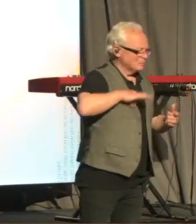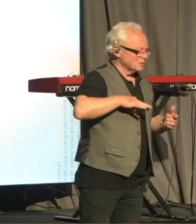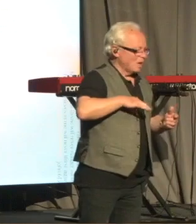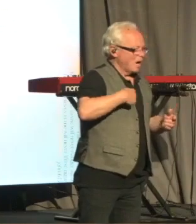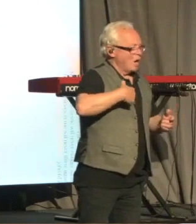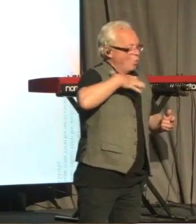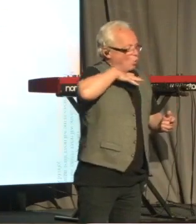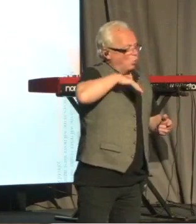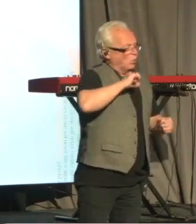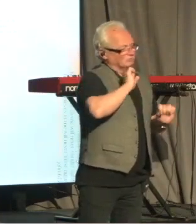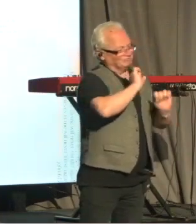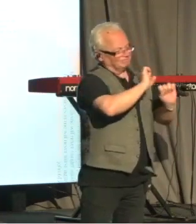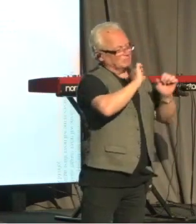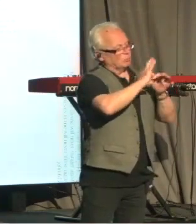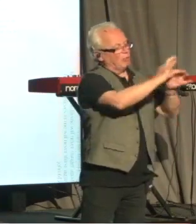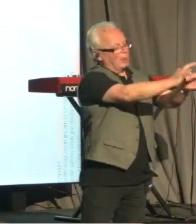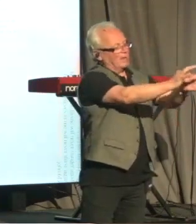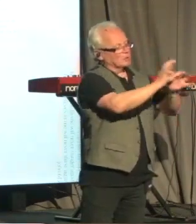relationship?